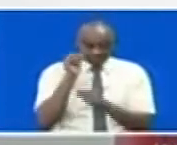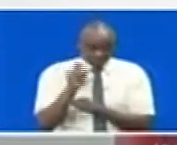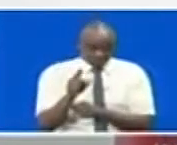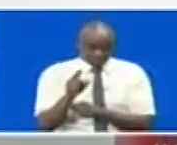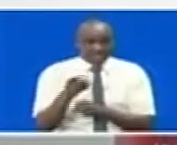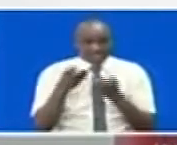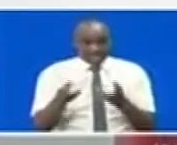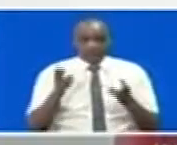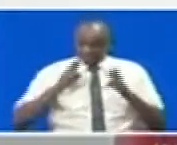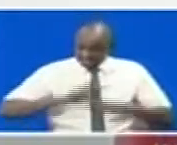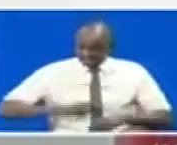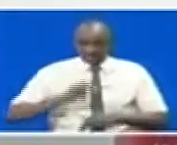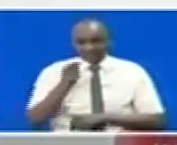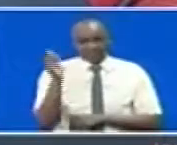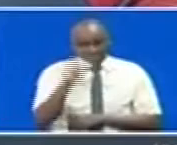Checkpoint. We'll be right back.